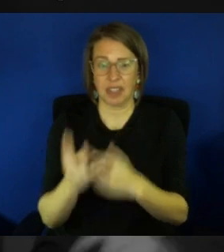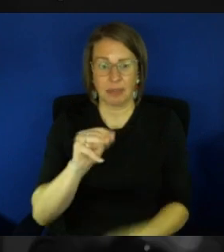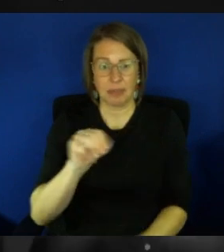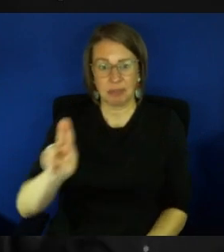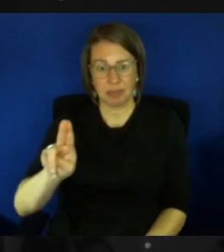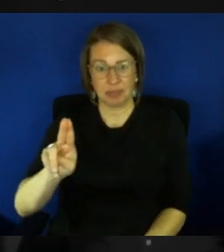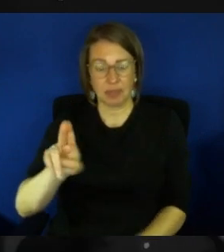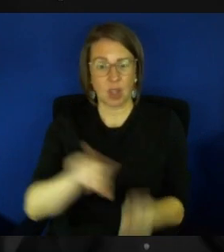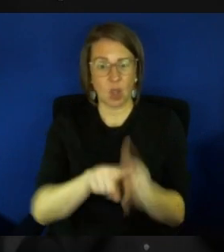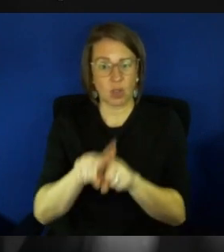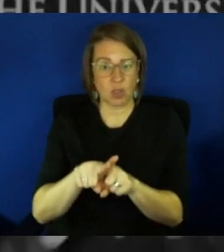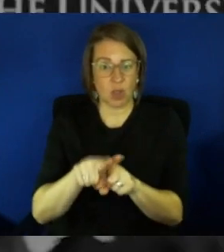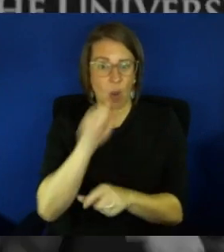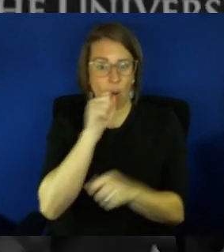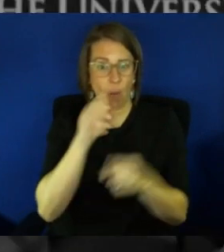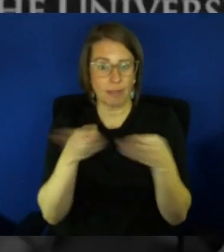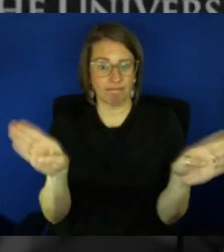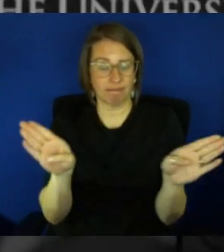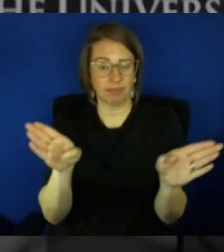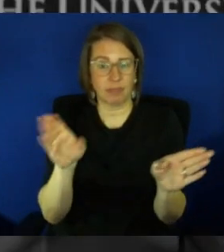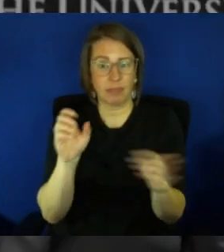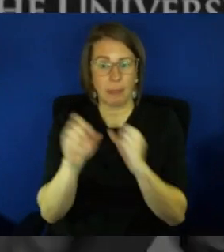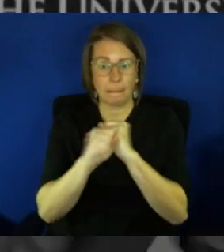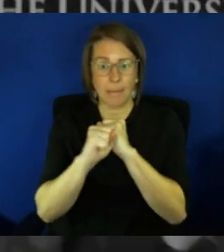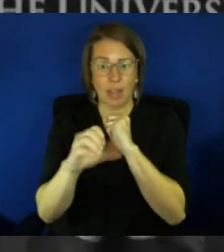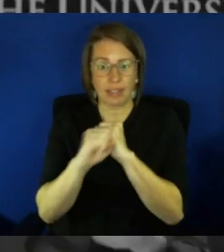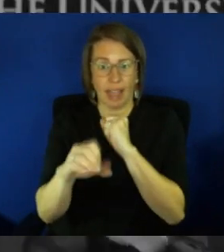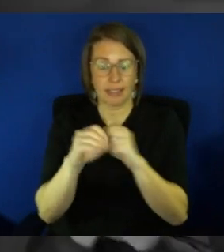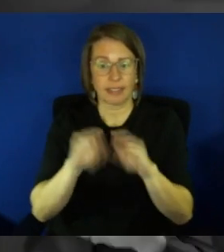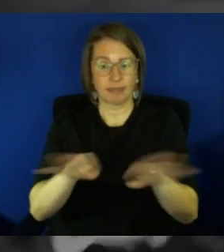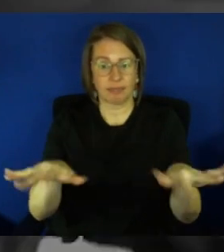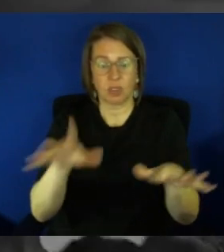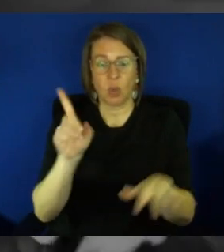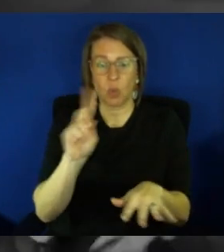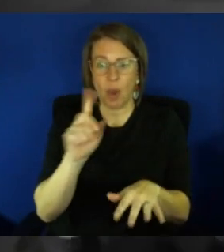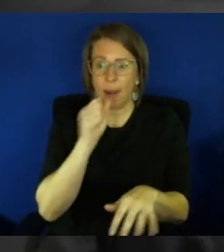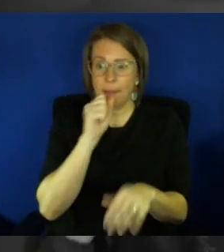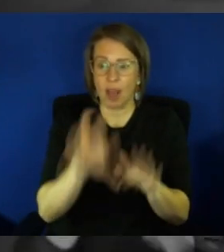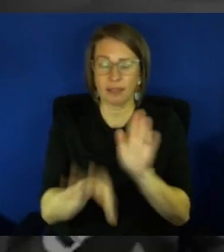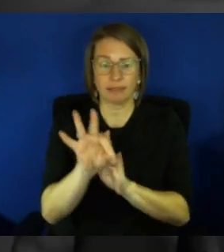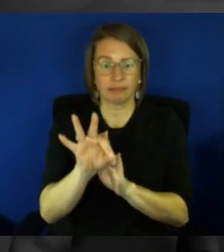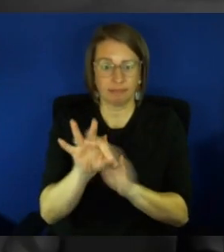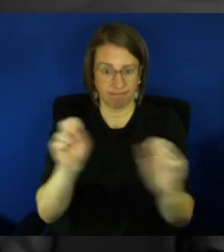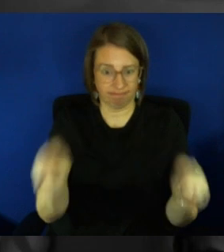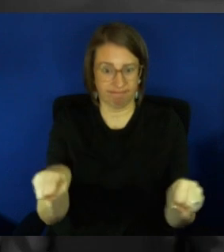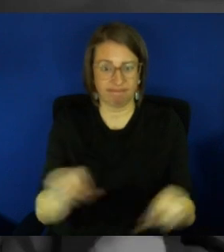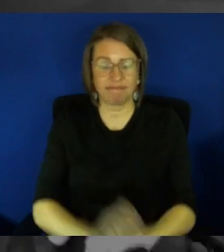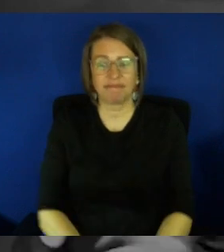Mics with Dr. Stites podcasts. Now, everywhere podcasts are available.